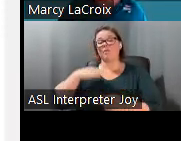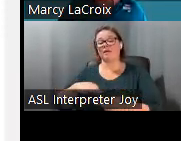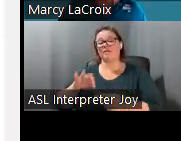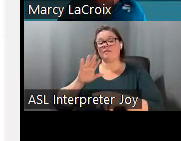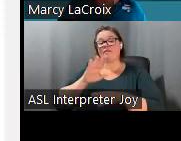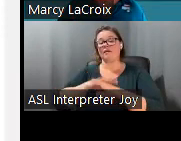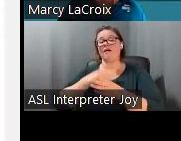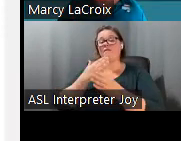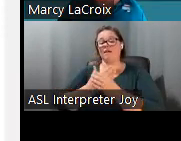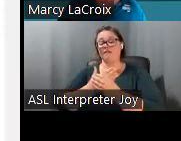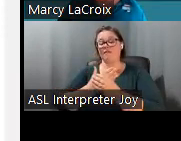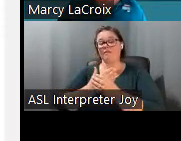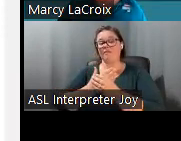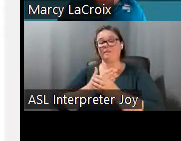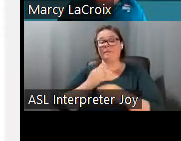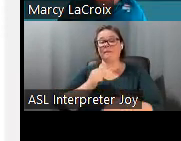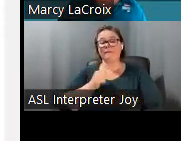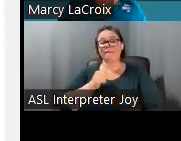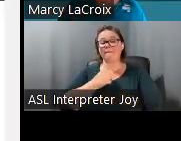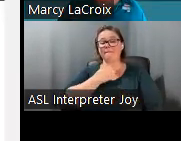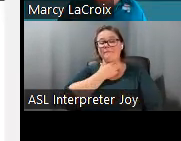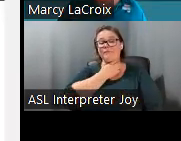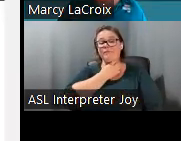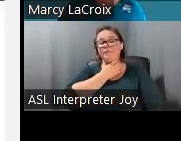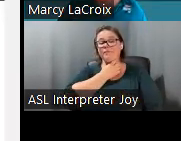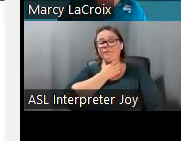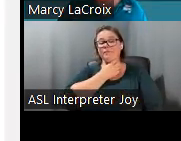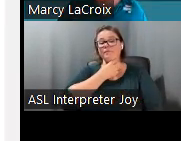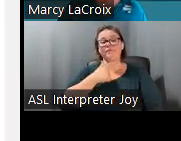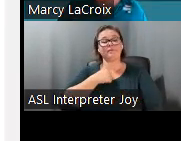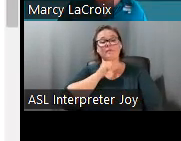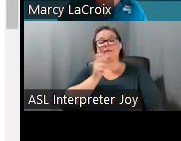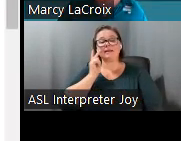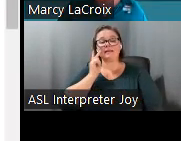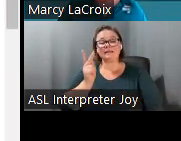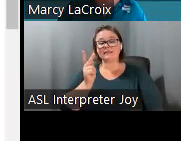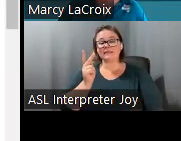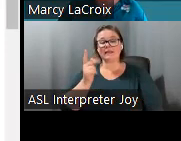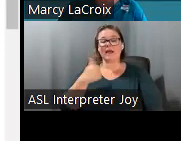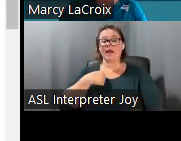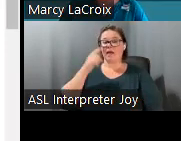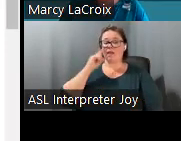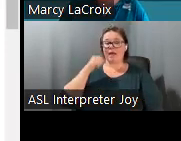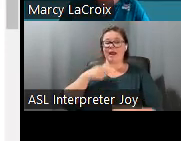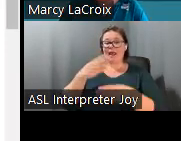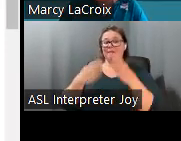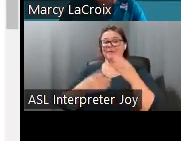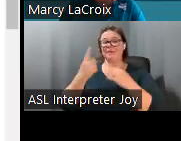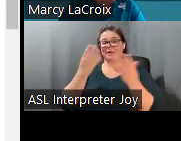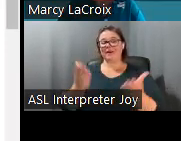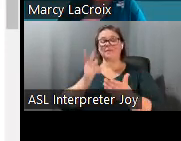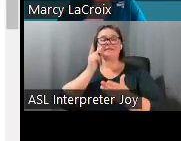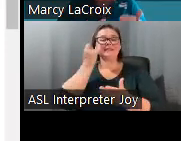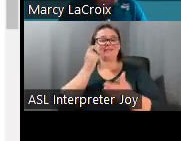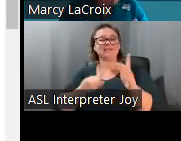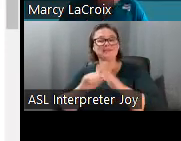file. And hmm, I am not seeing. I thought I had completed one in here. We'll see if it shows up for